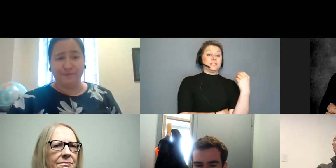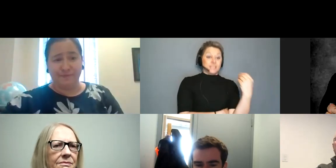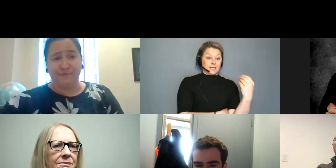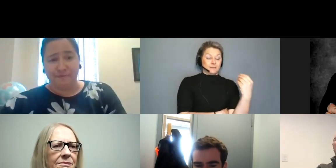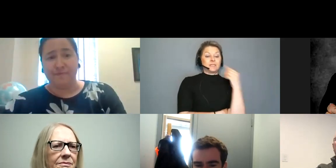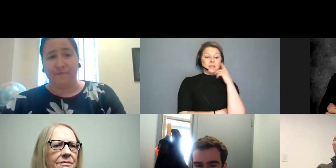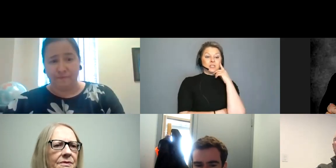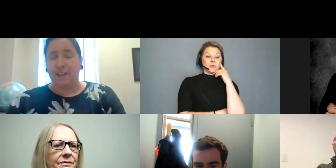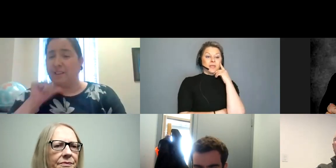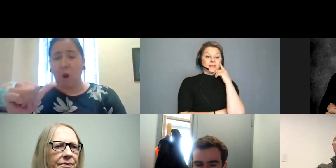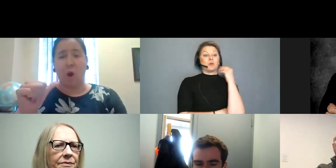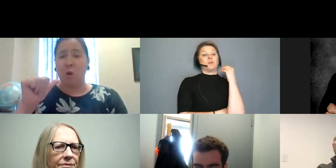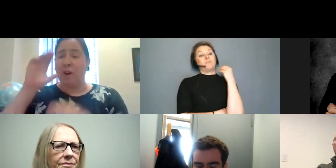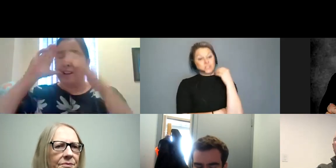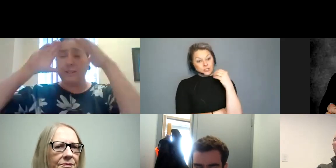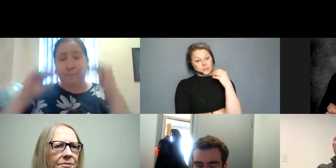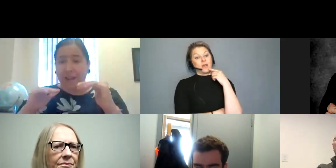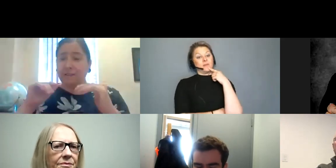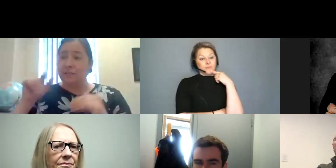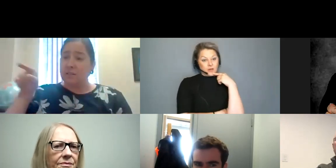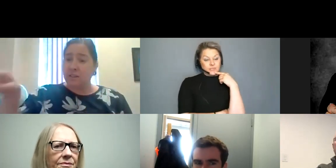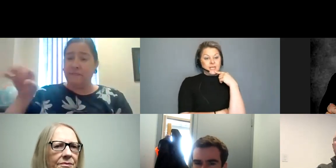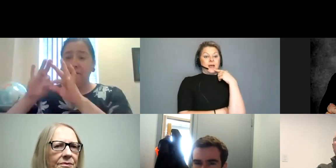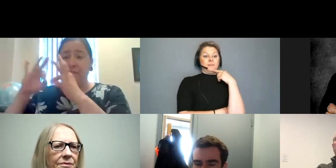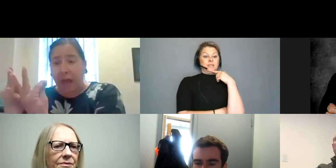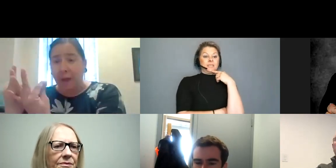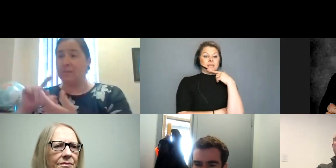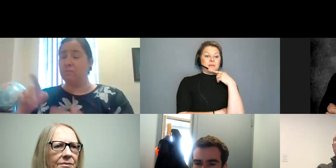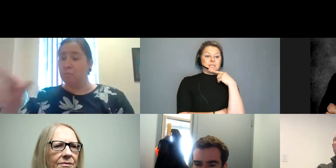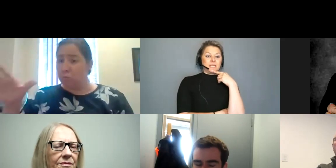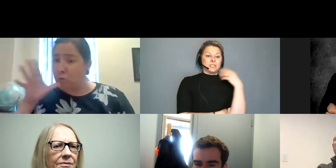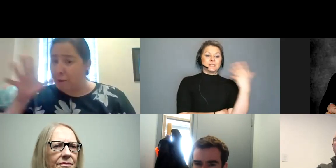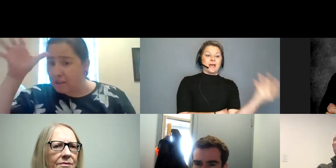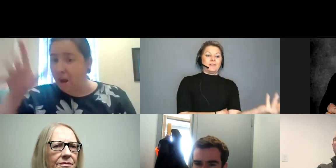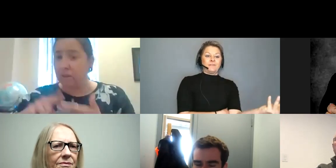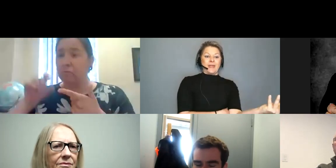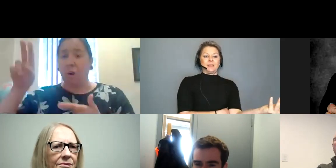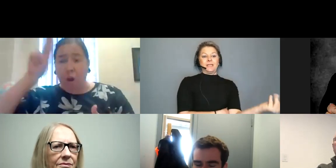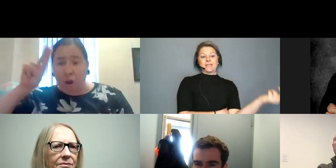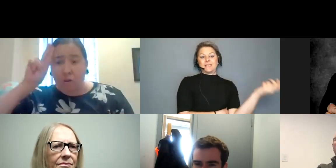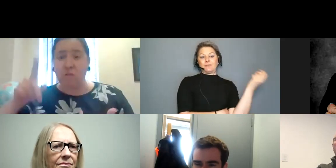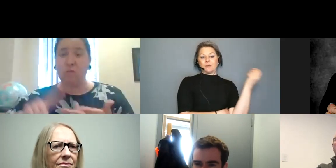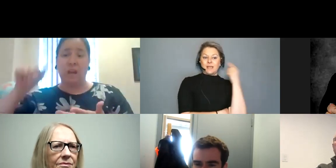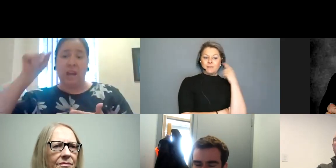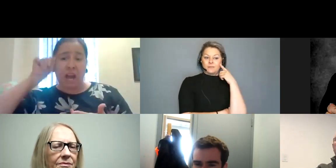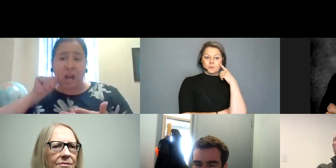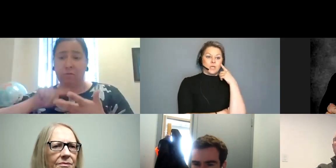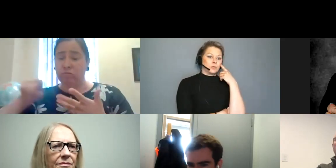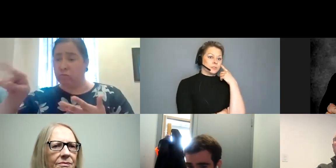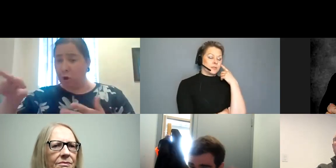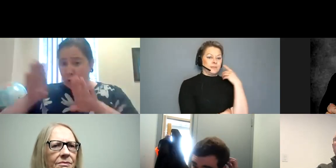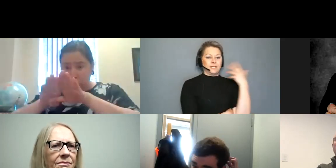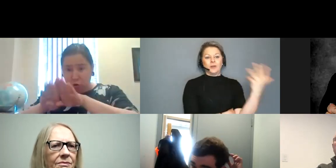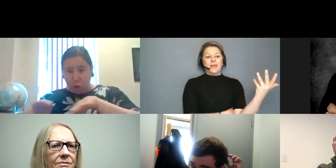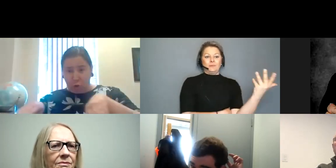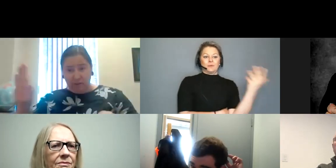of the team, is to make sure that the professionals are involved. I mean, the expectations on the family, like say, for example, if there was an uncle